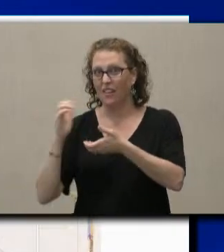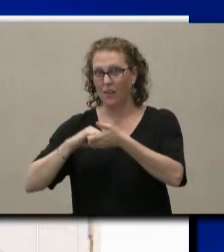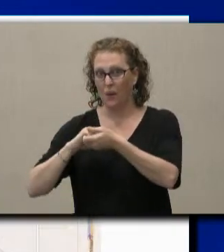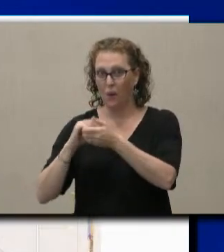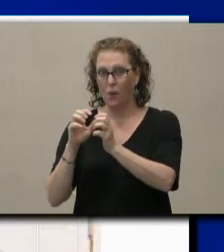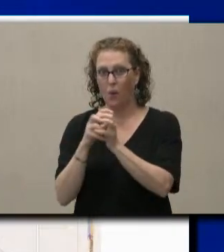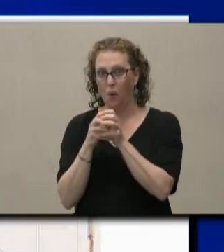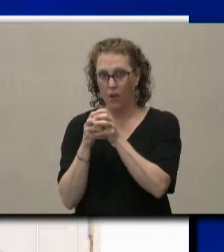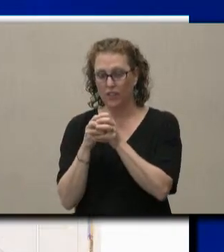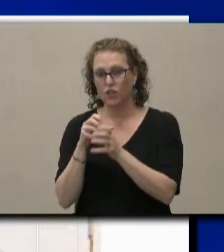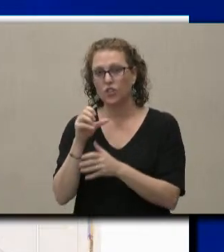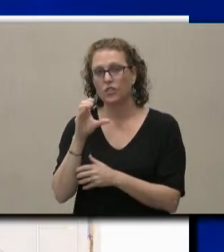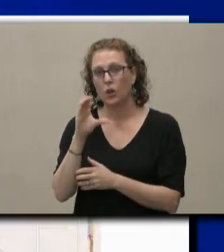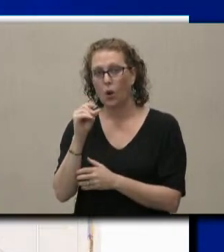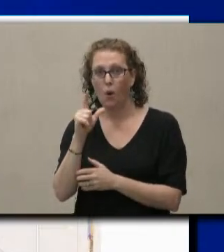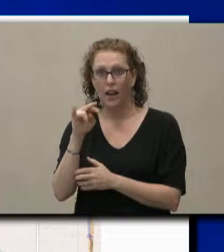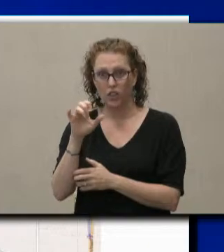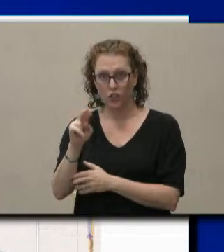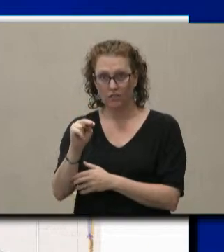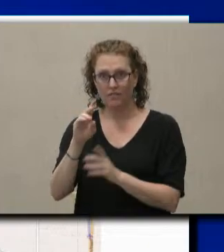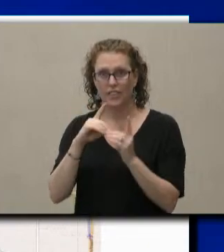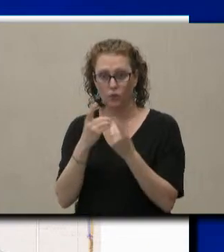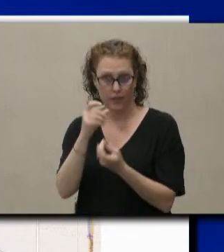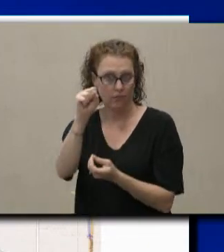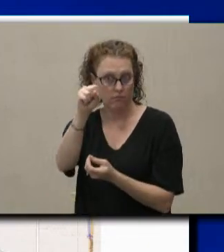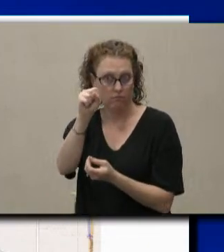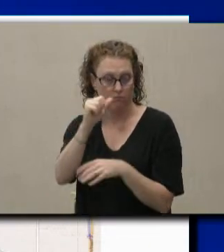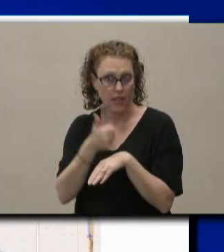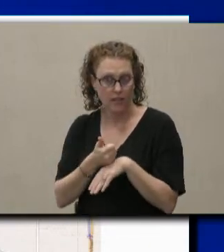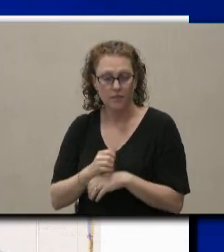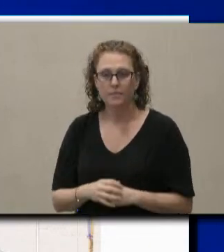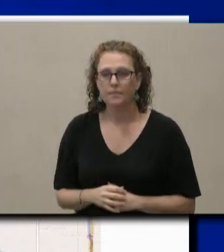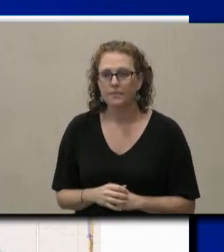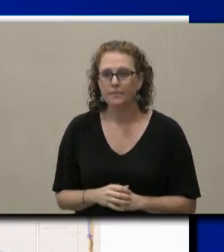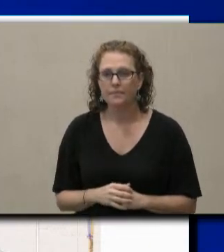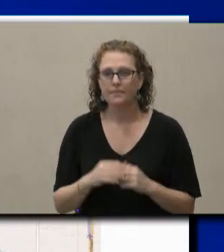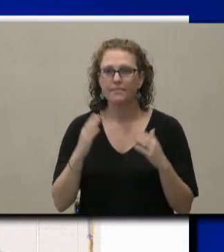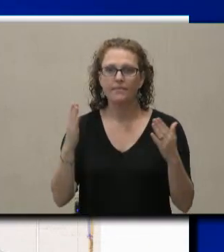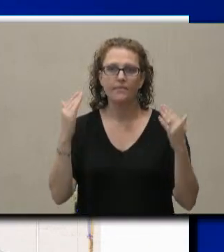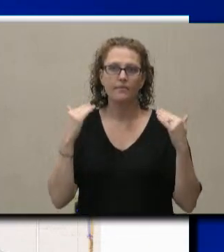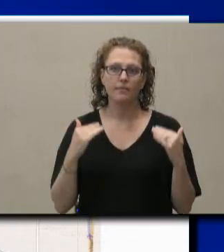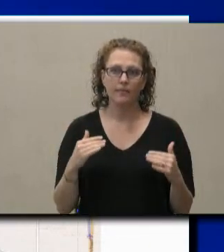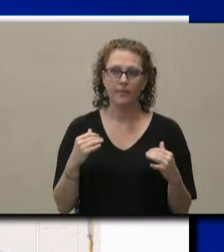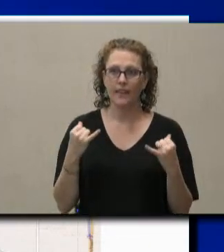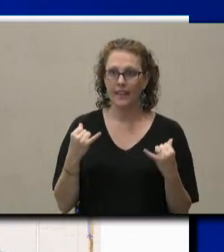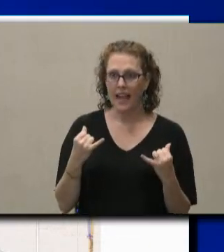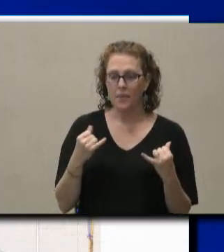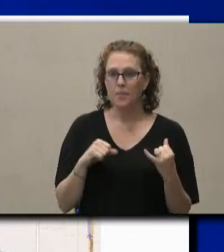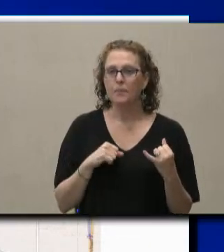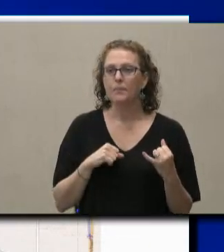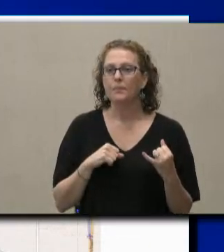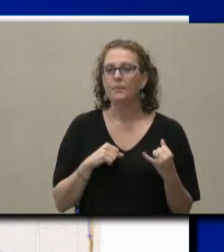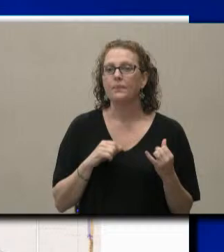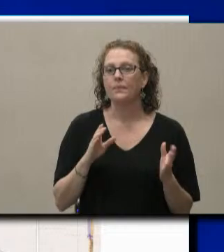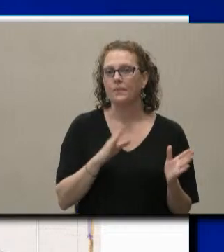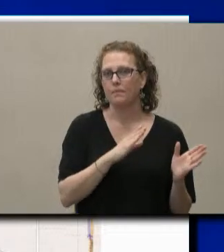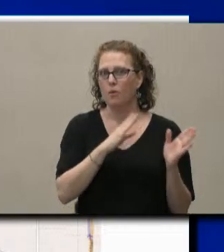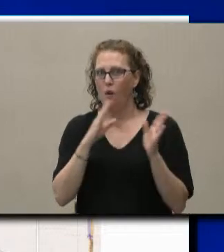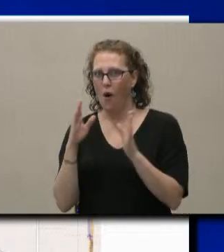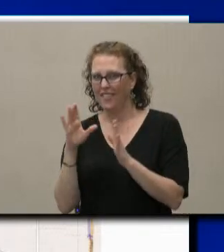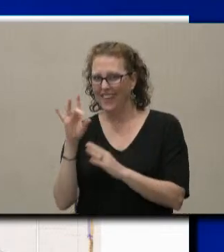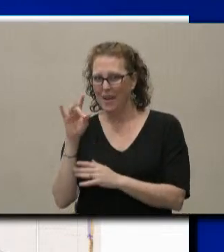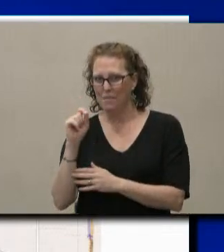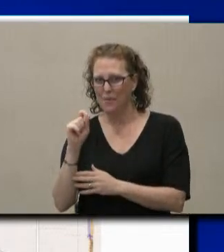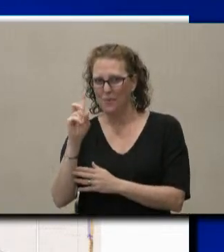So here we are at the final, at the 8.1,